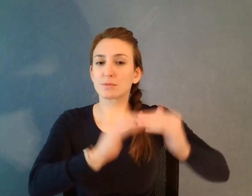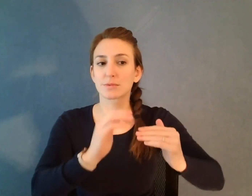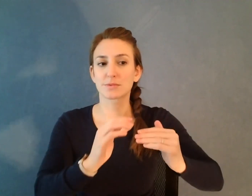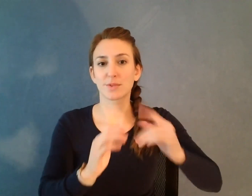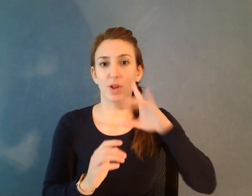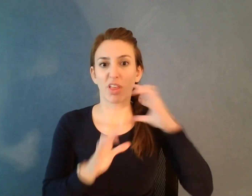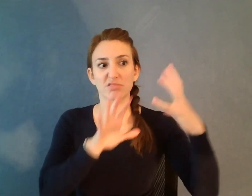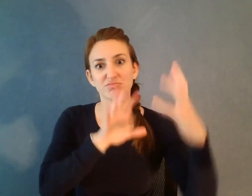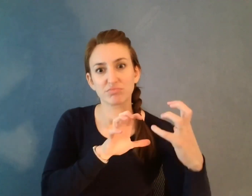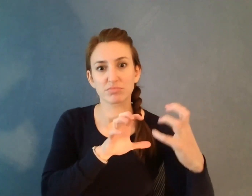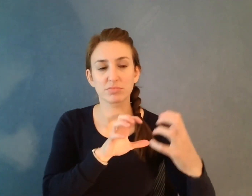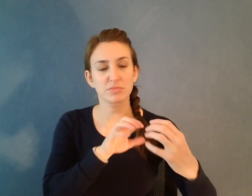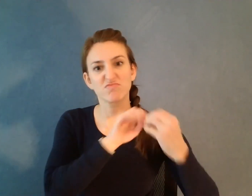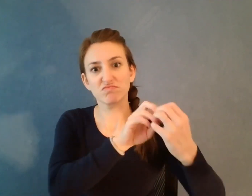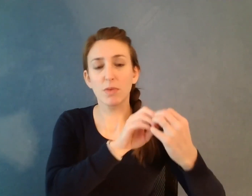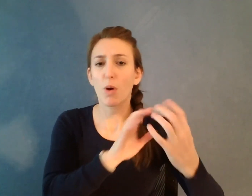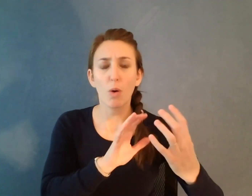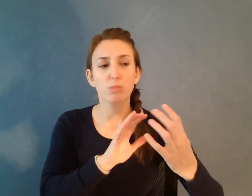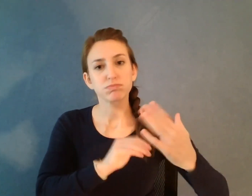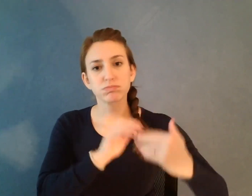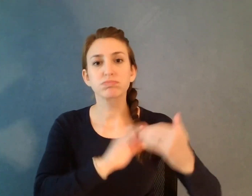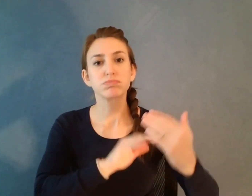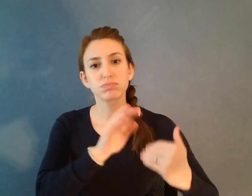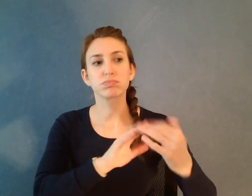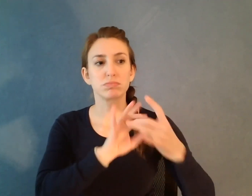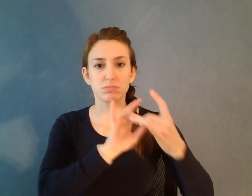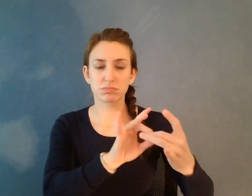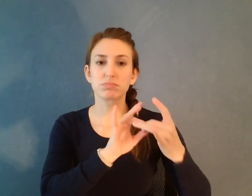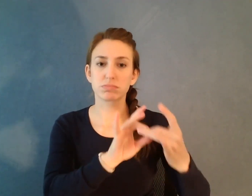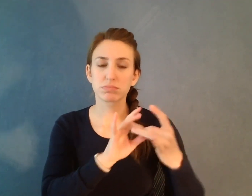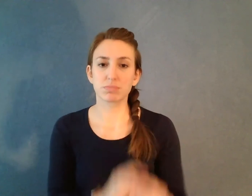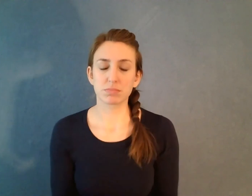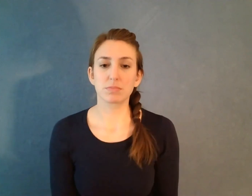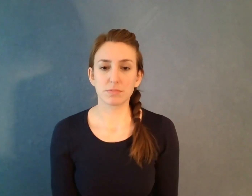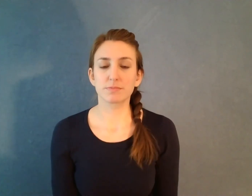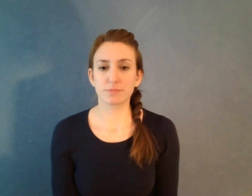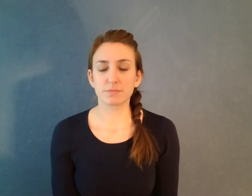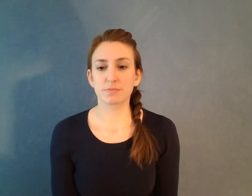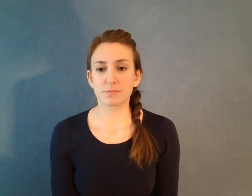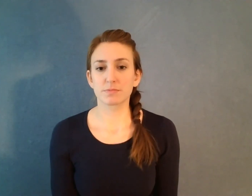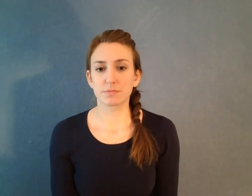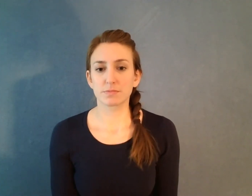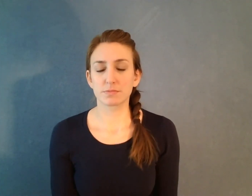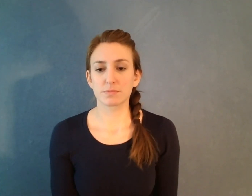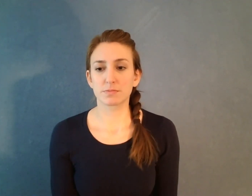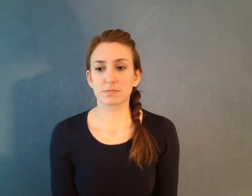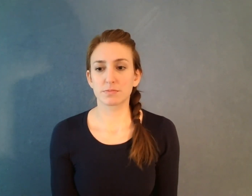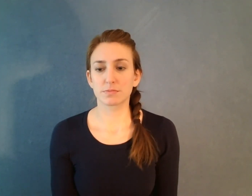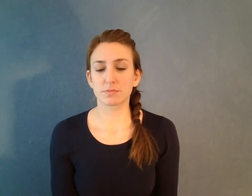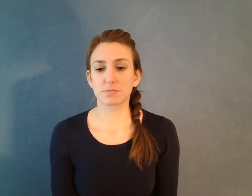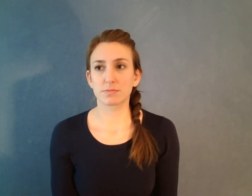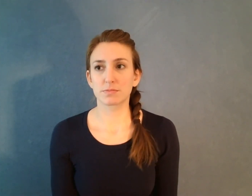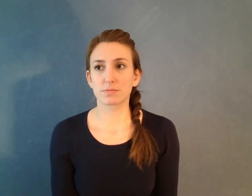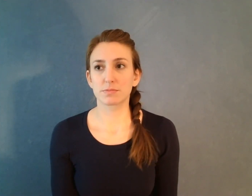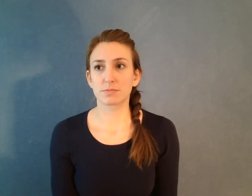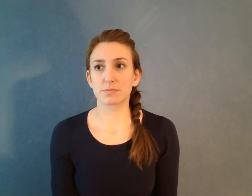stop and trying to curve this. What it would do, it will really bring